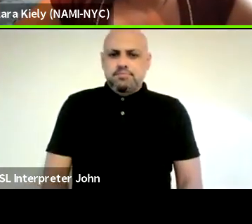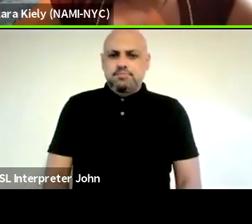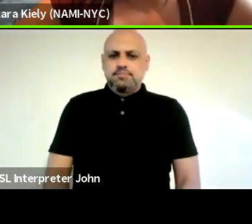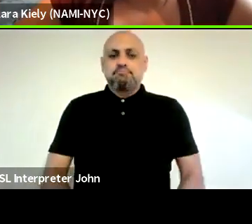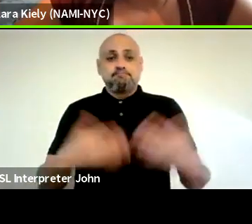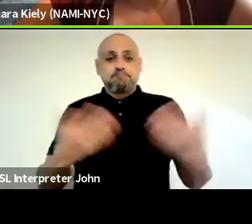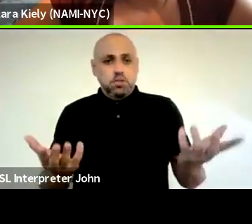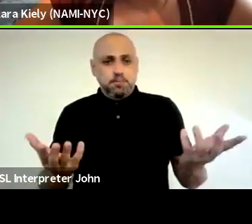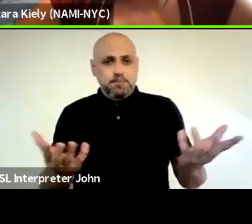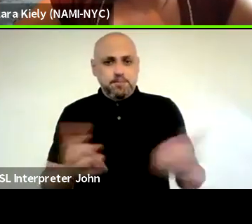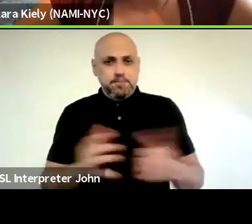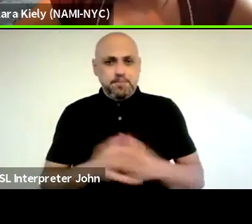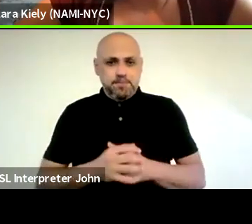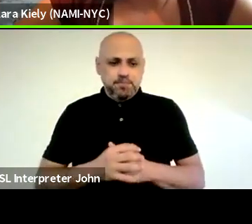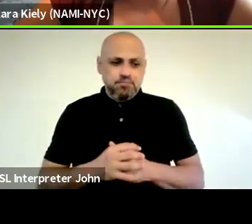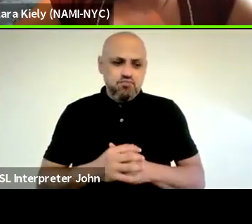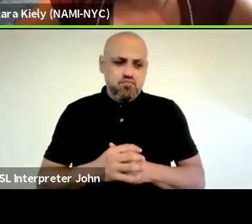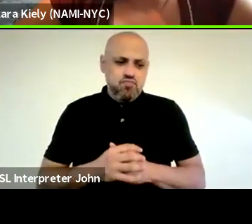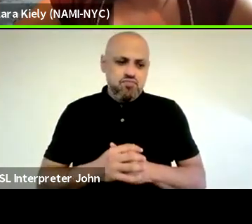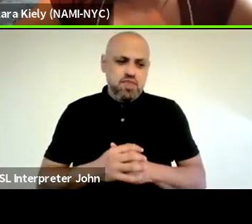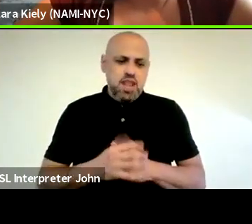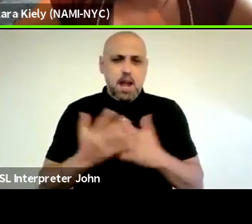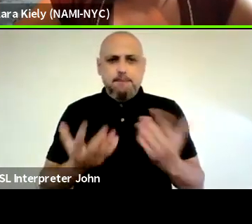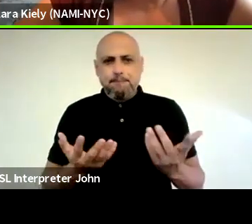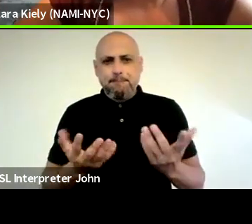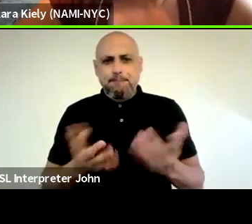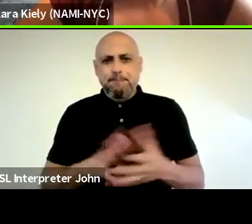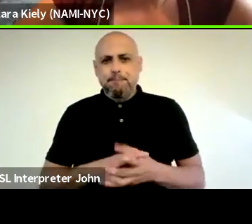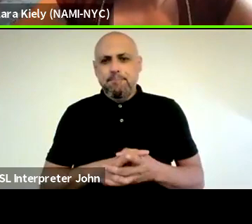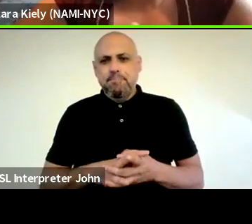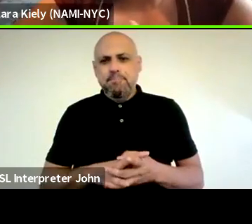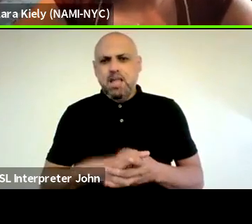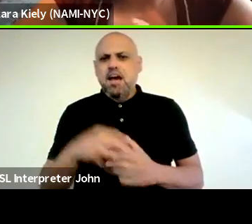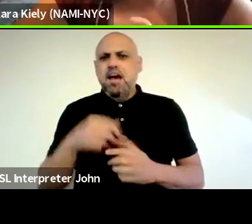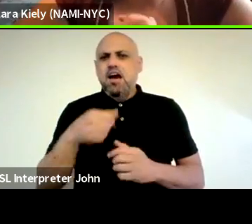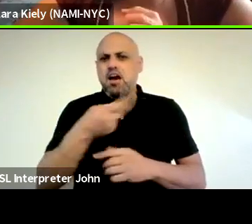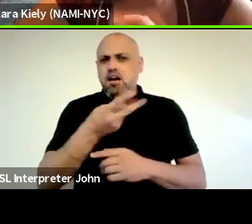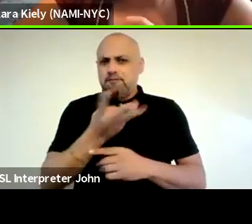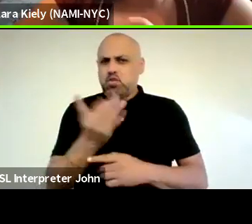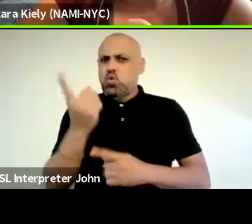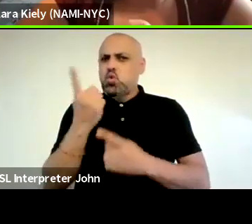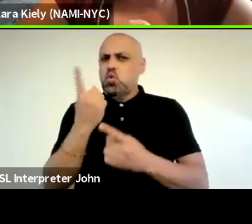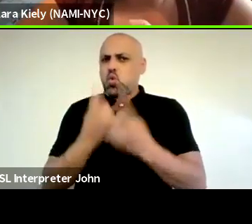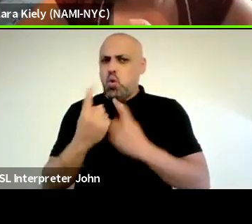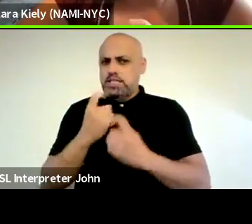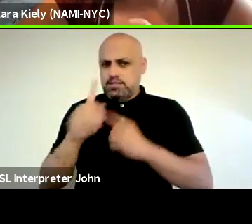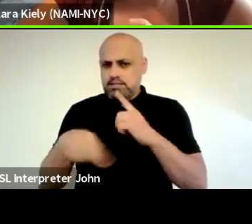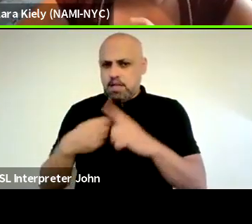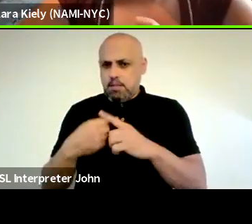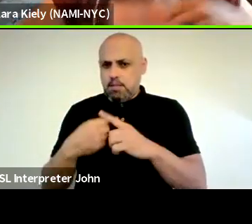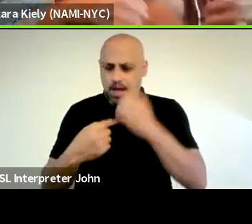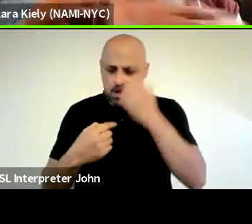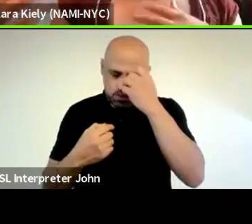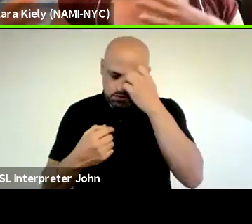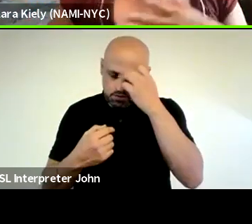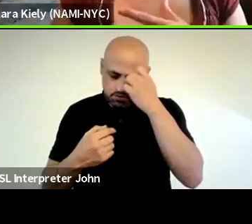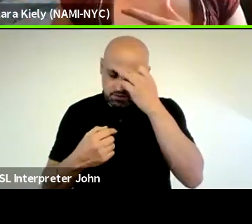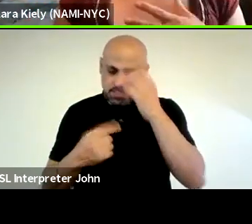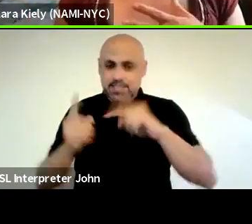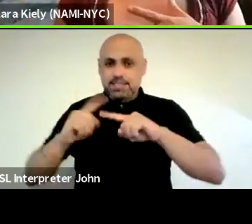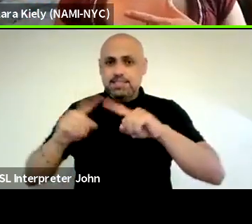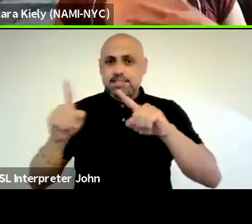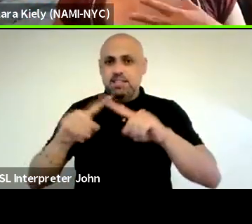So let's see. So there were a couple of questions about different